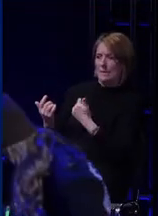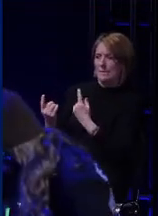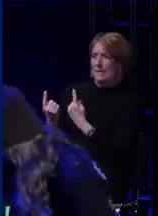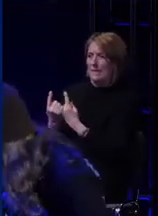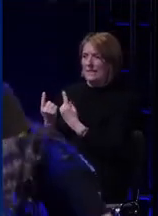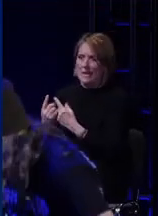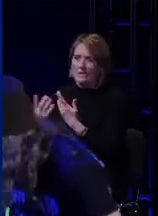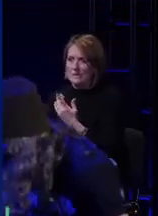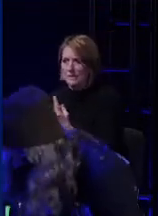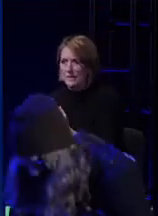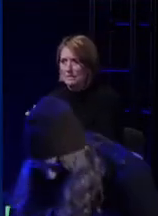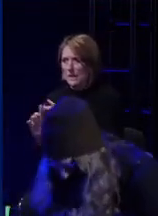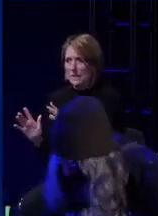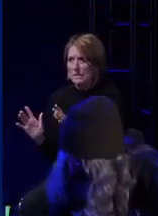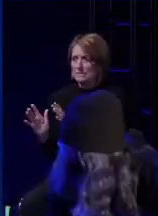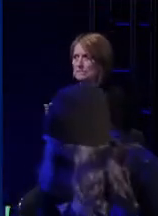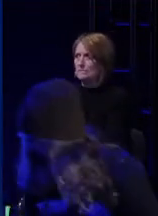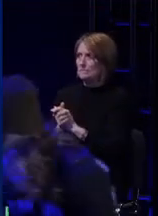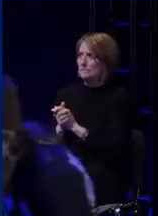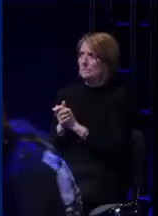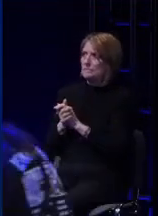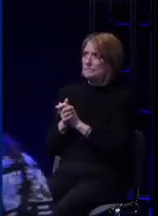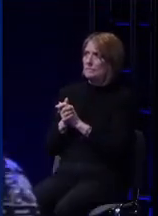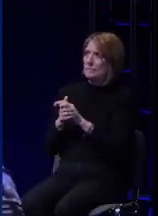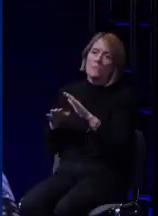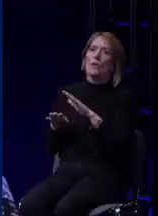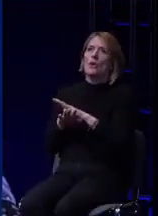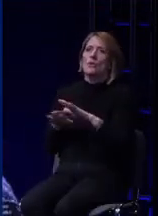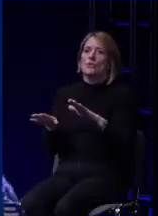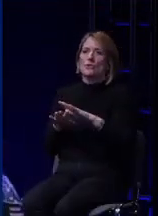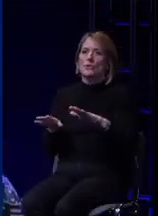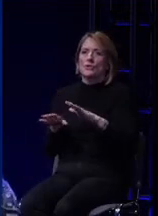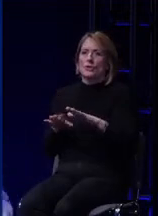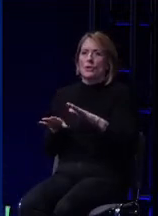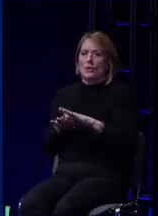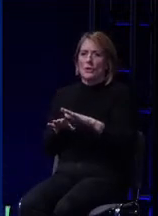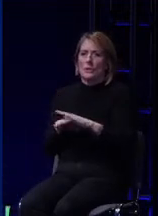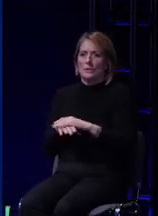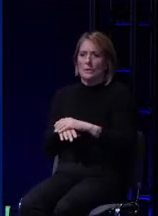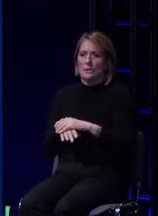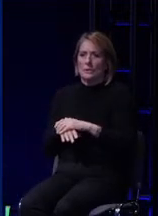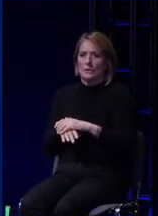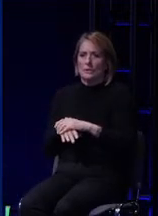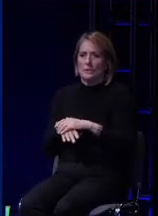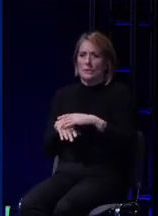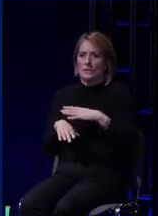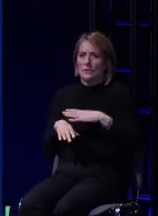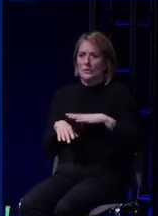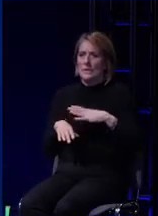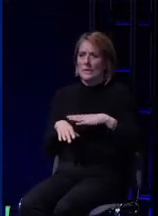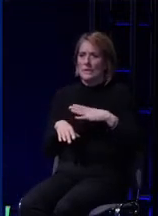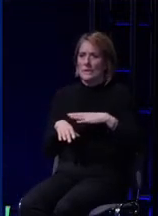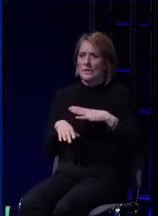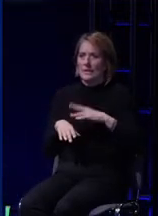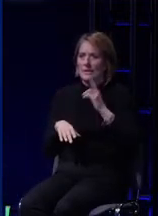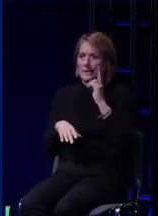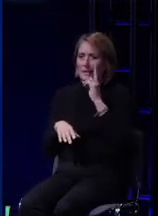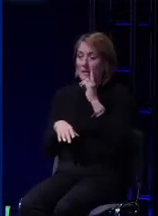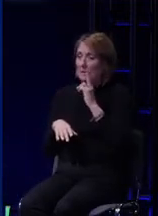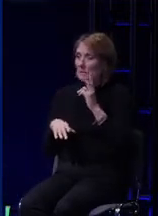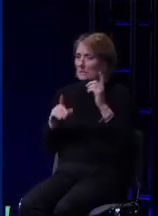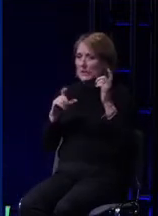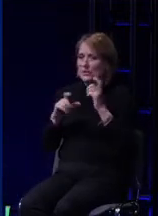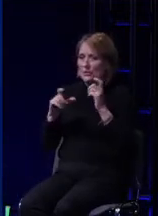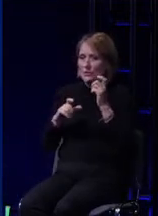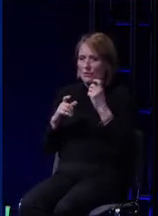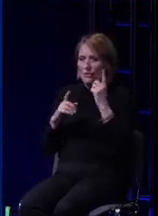or something like that. But it's not necessarily, we're not looking at pictures and photographs and movies. We just don't do any of